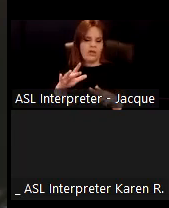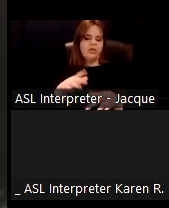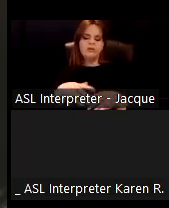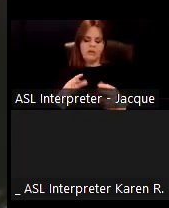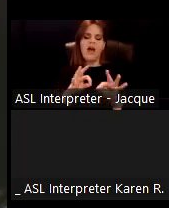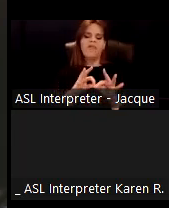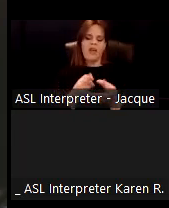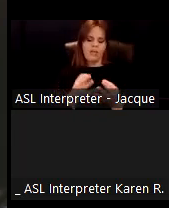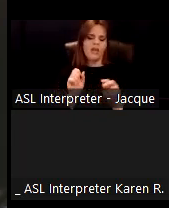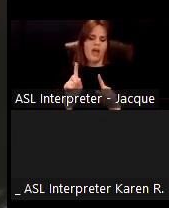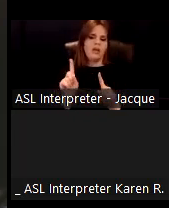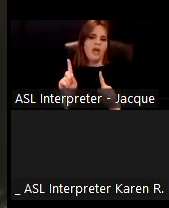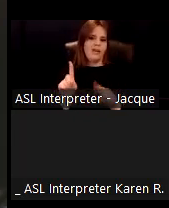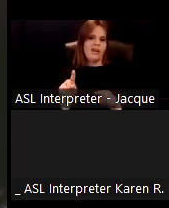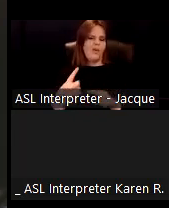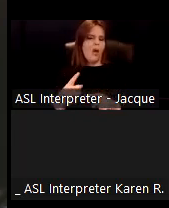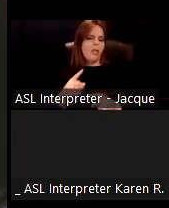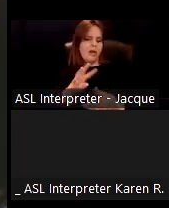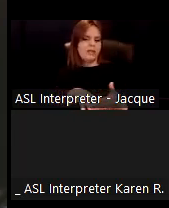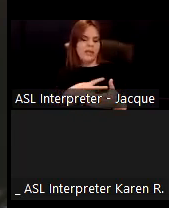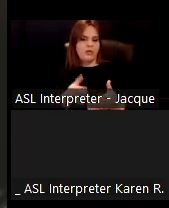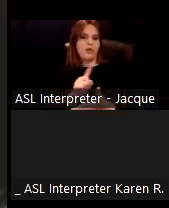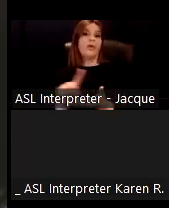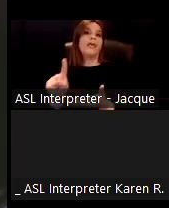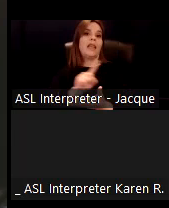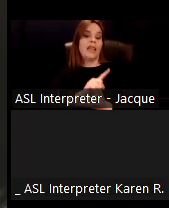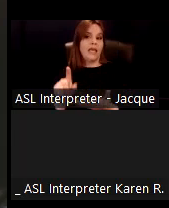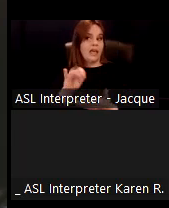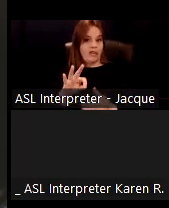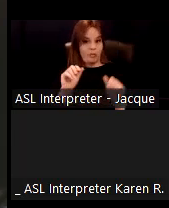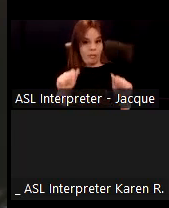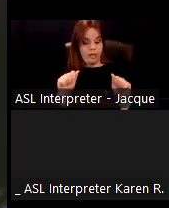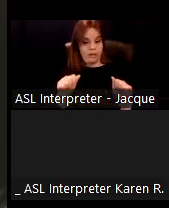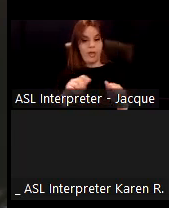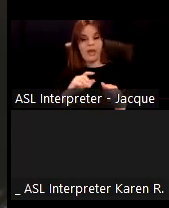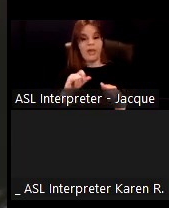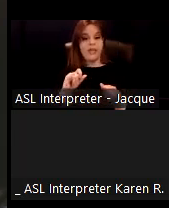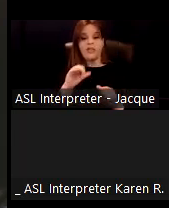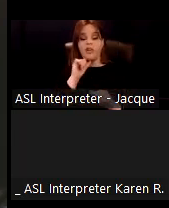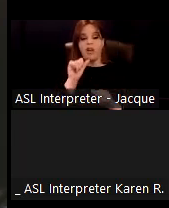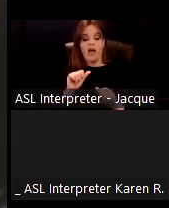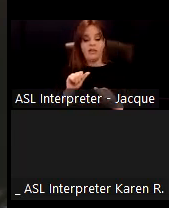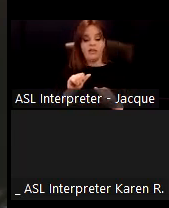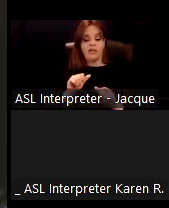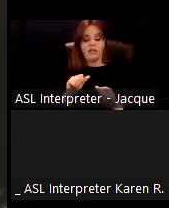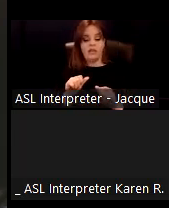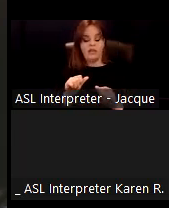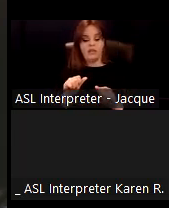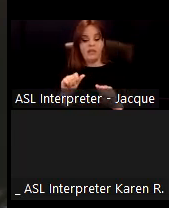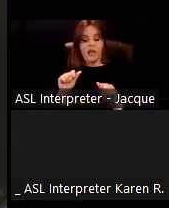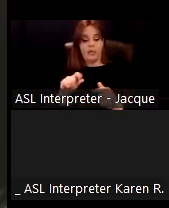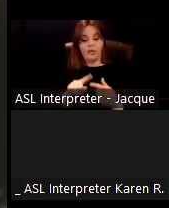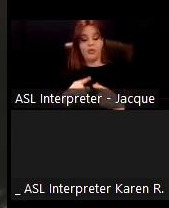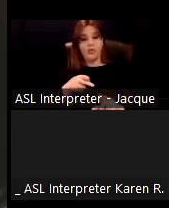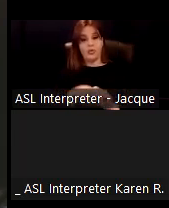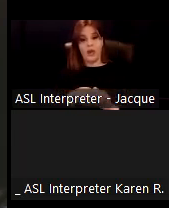able to attend one that is scheduled on a weekly basis if possible. If they're not able to join the scheduled